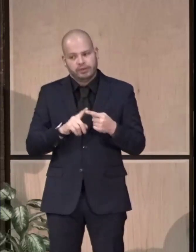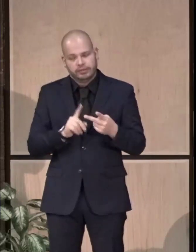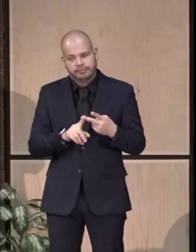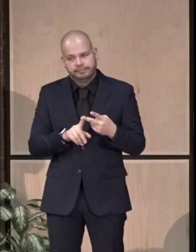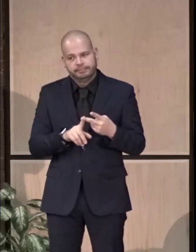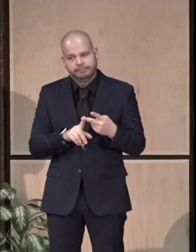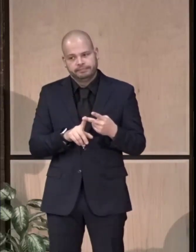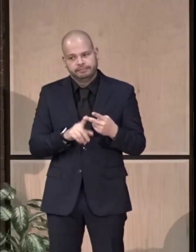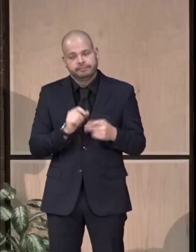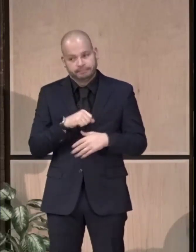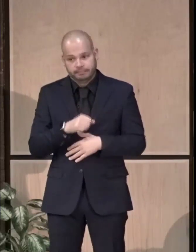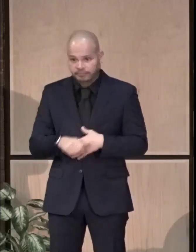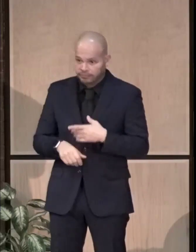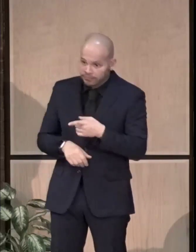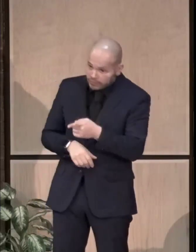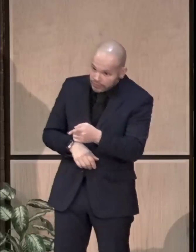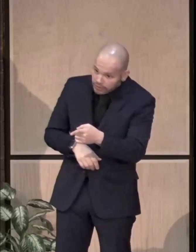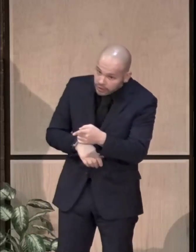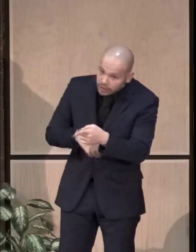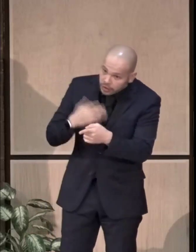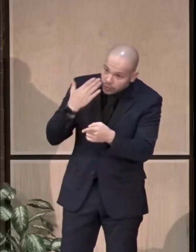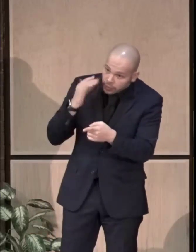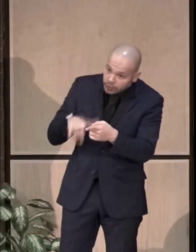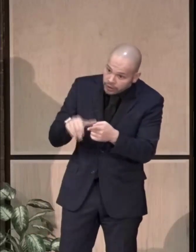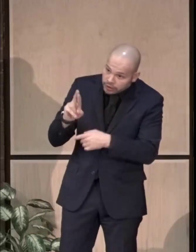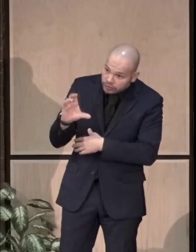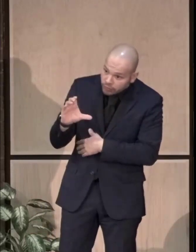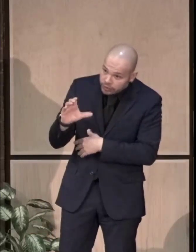So you knew he wasn't going to those appointments?